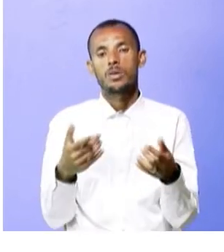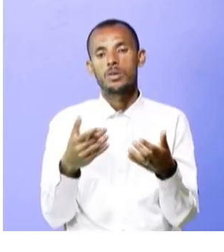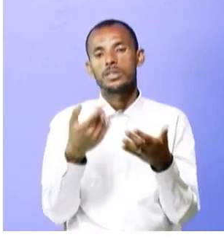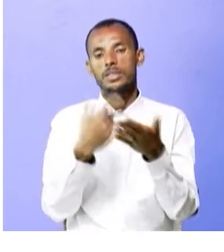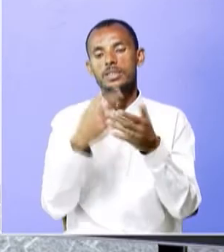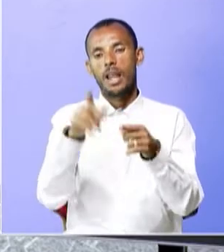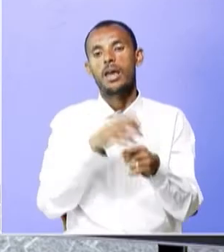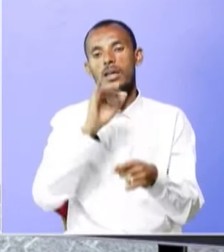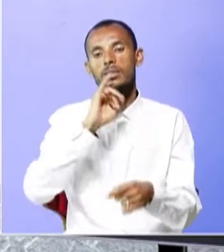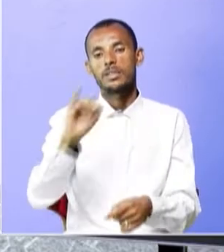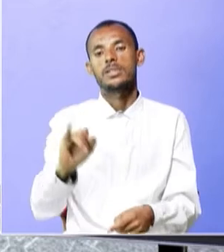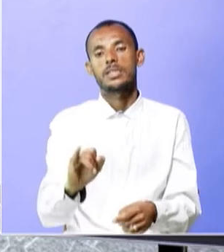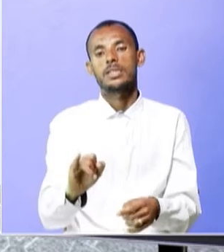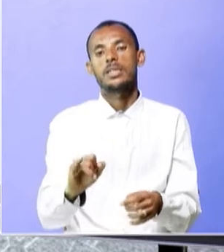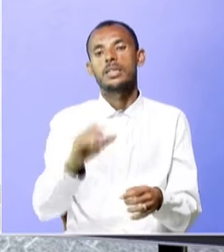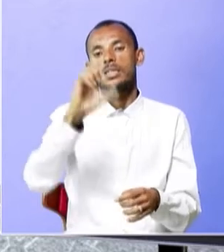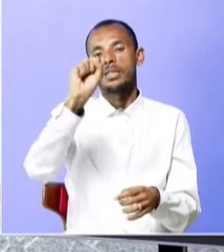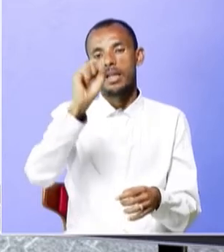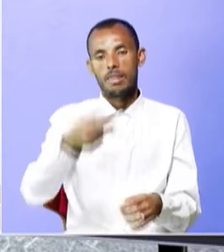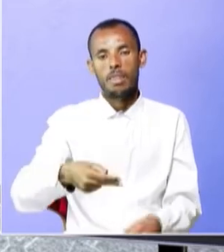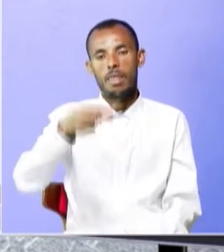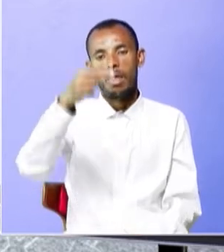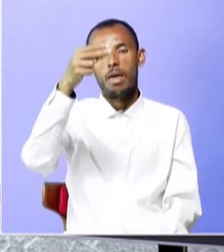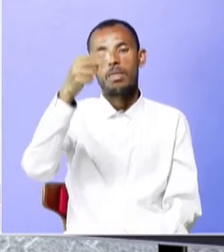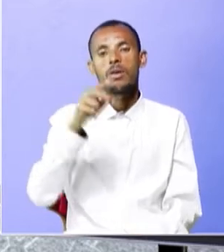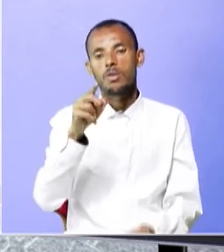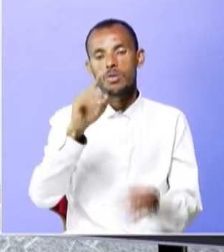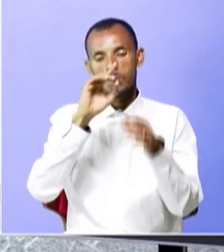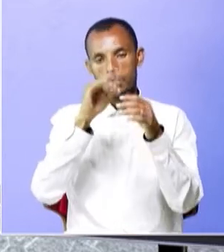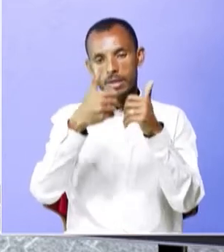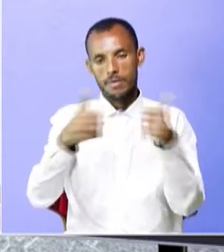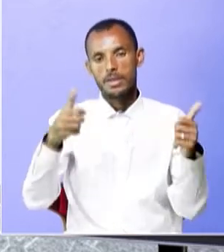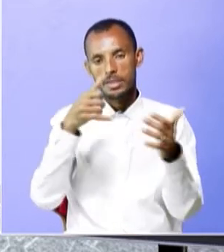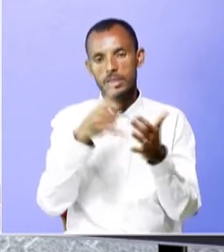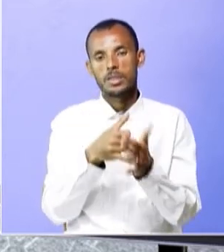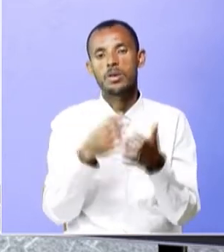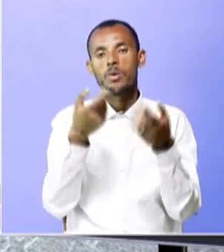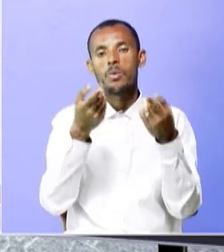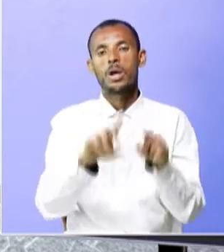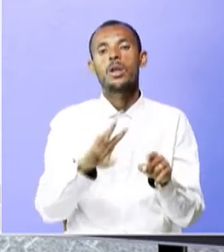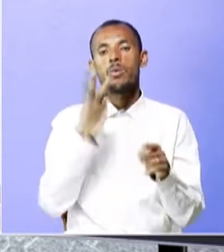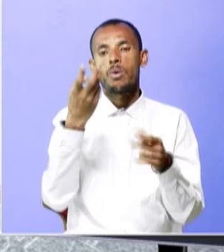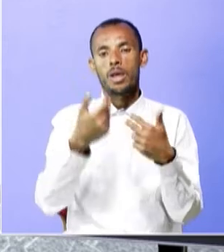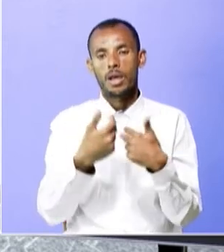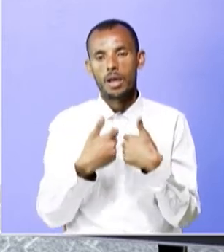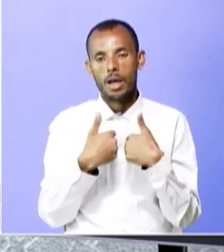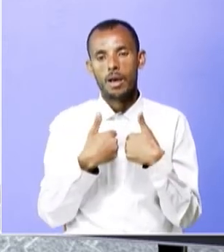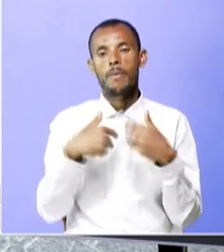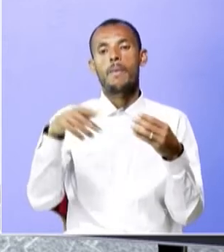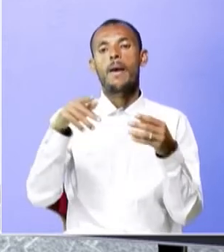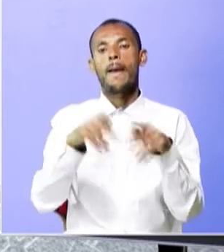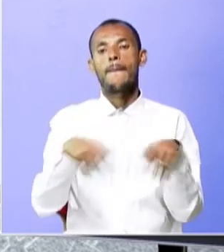length is the slant height. Okay, you need to differentiate it. Whenever we have a